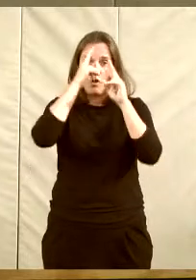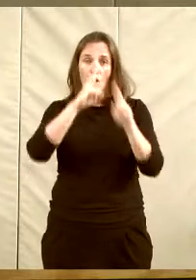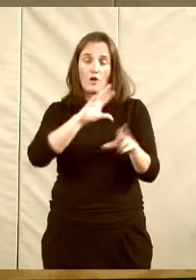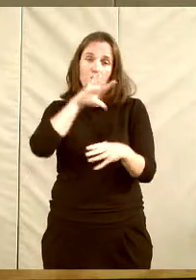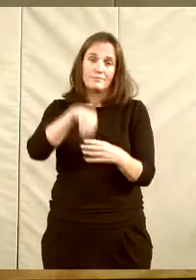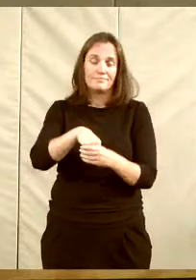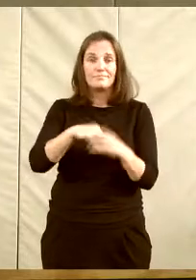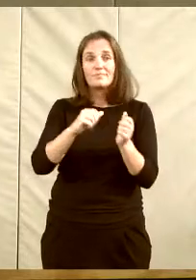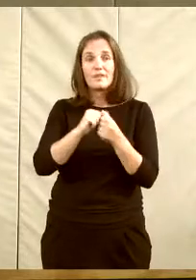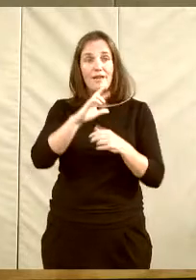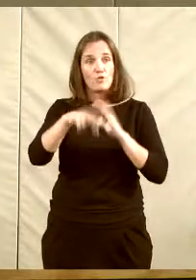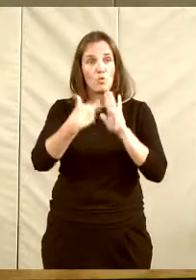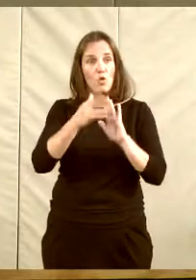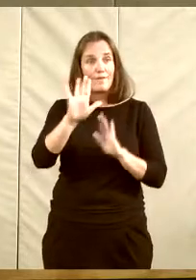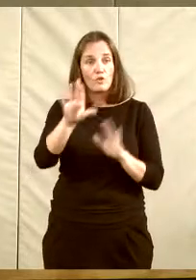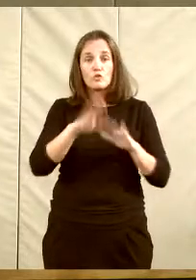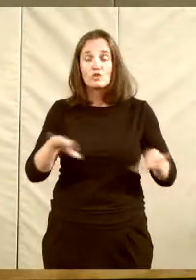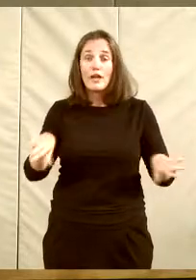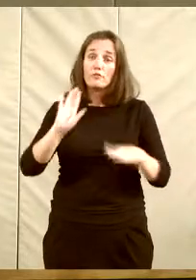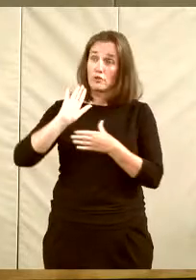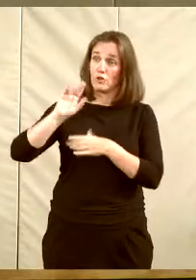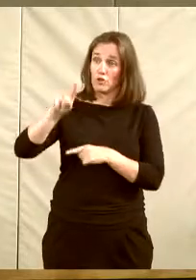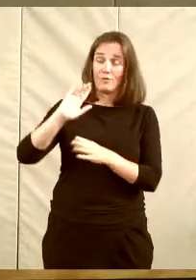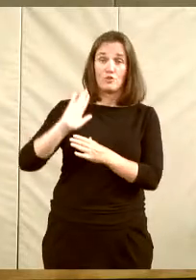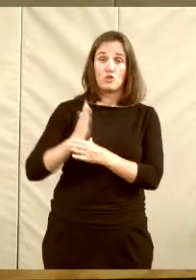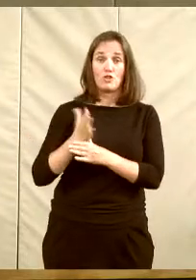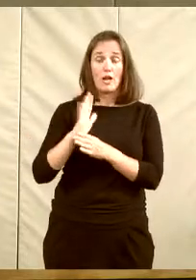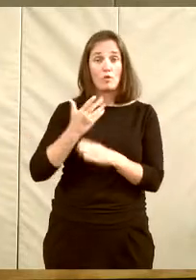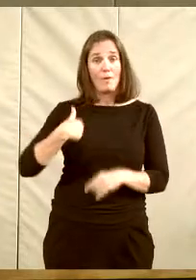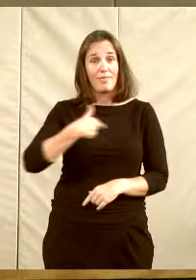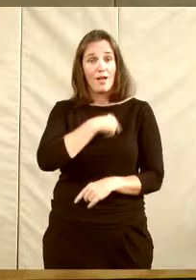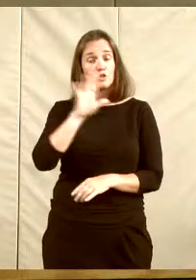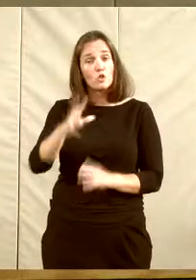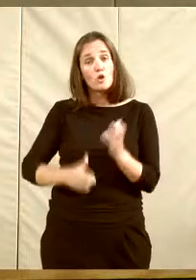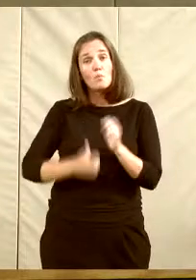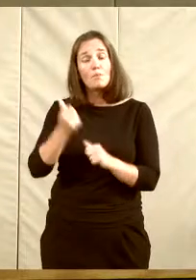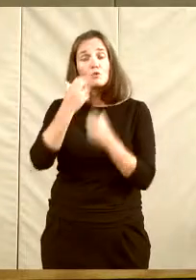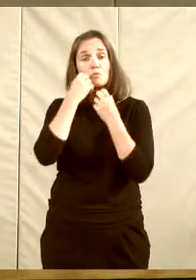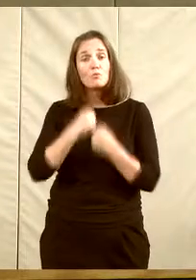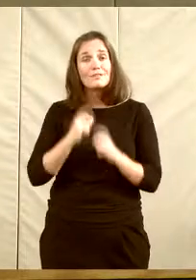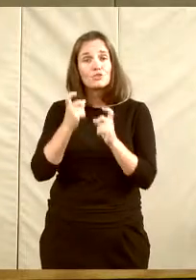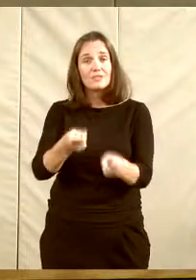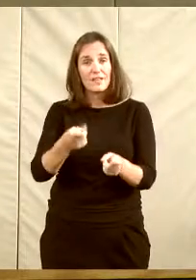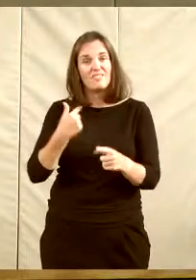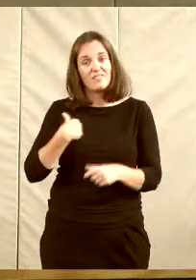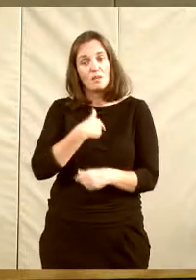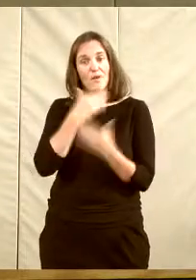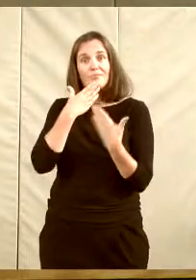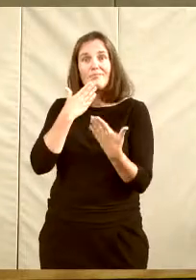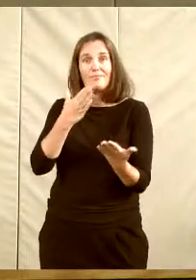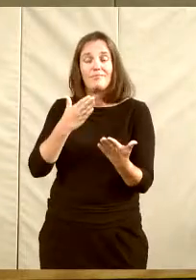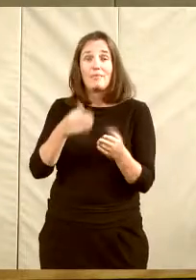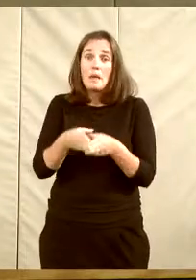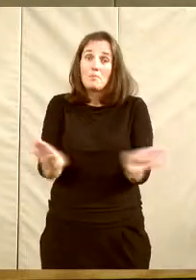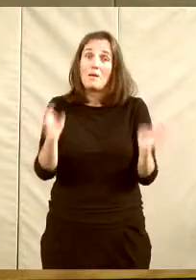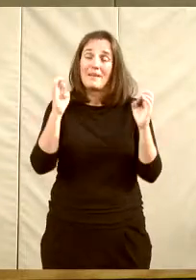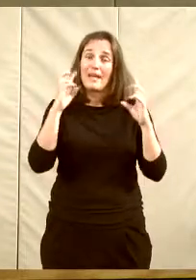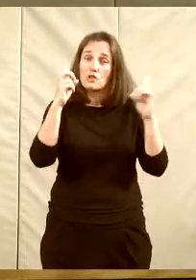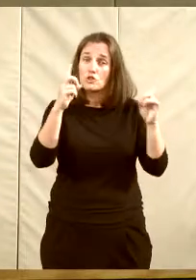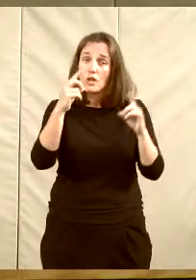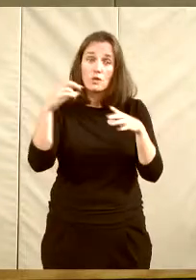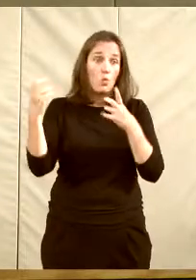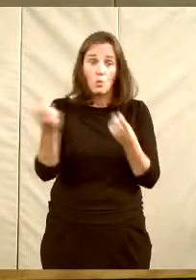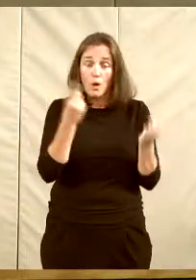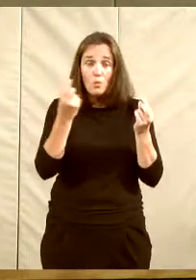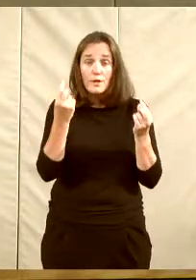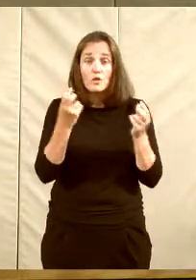of your child. You have shared with us your most precious gift, and for that, we are grateful. In public education, what we're doing tonight,